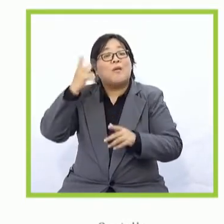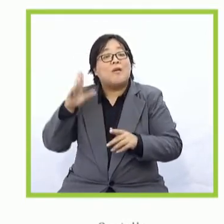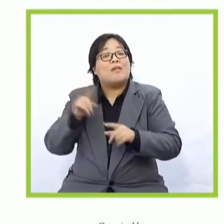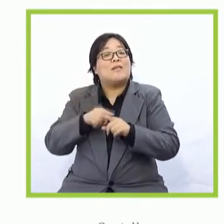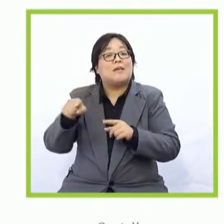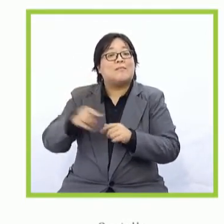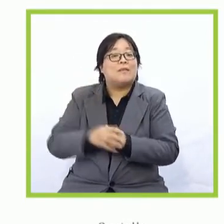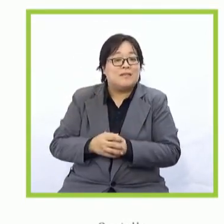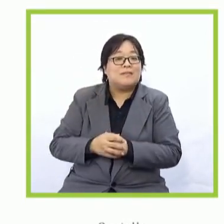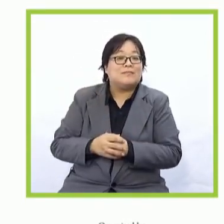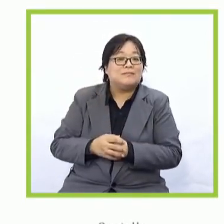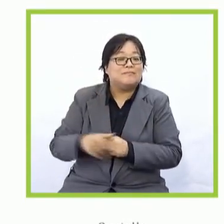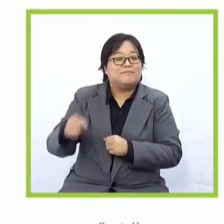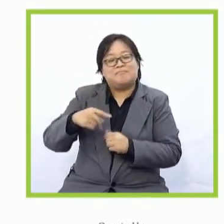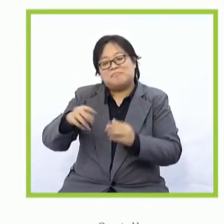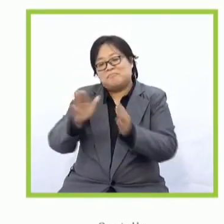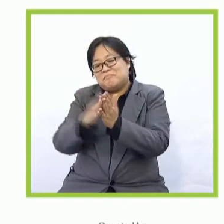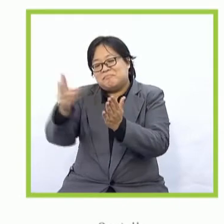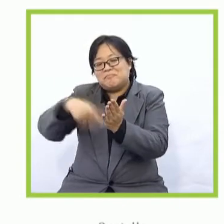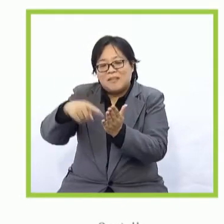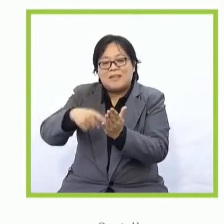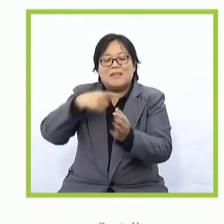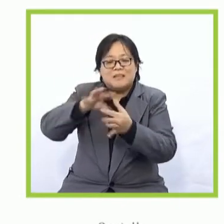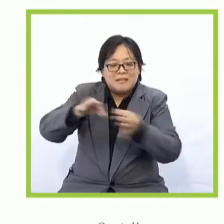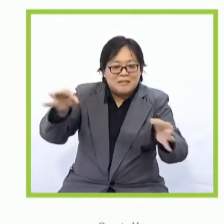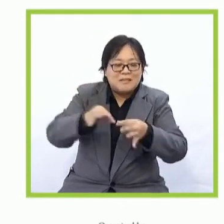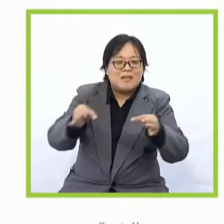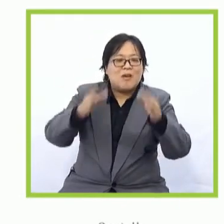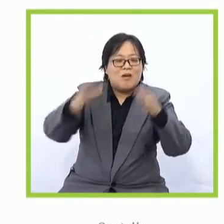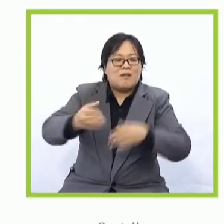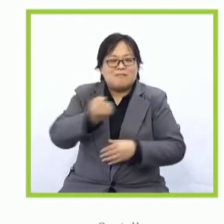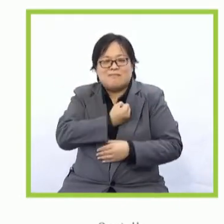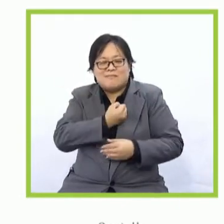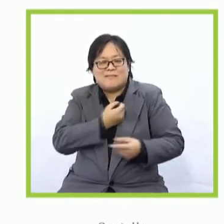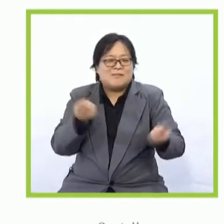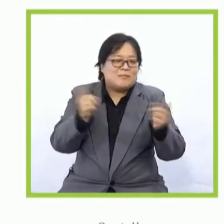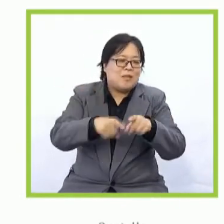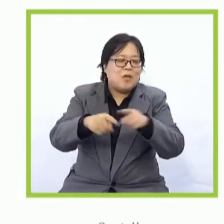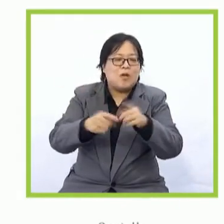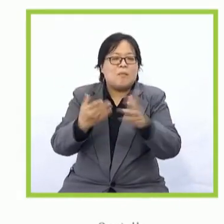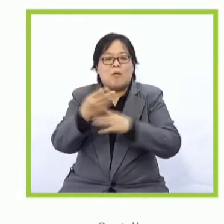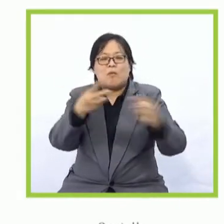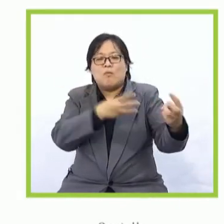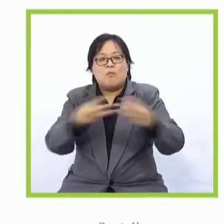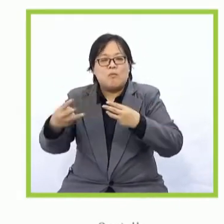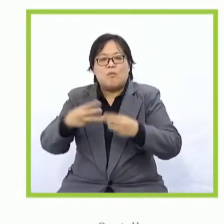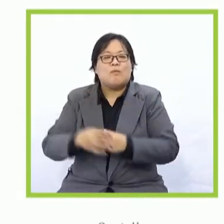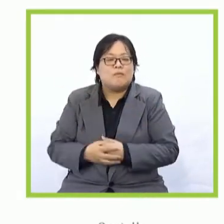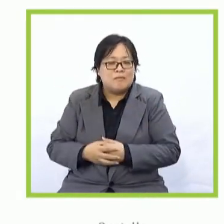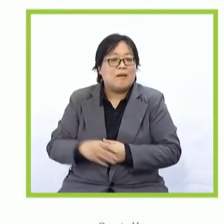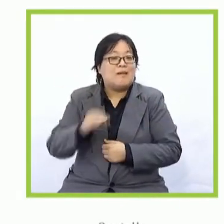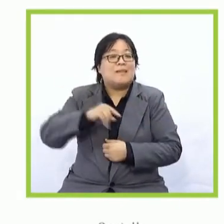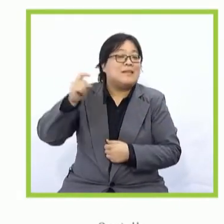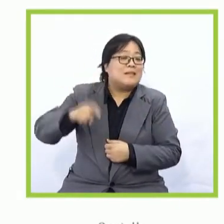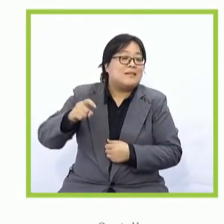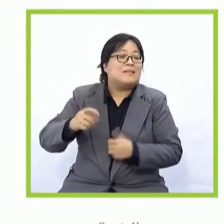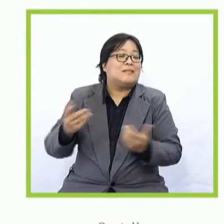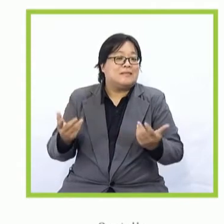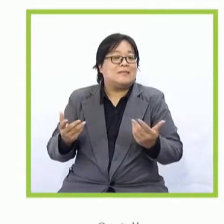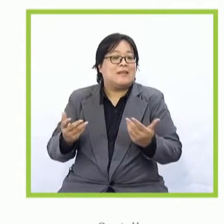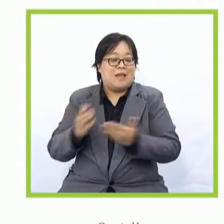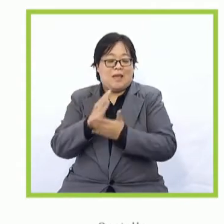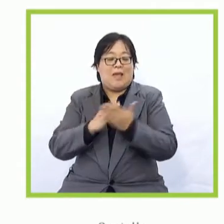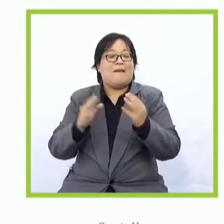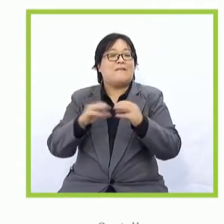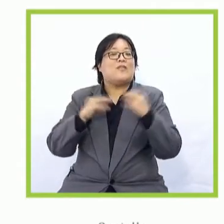of Canterbury, talking about the suffering that people had gone together through the war and about the need to recast